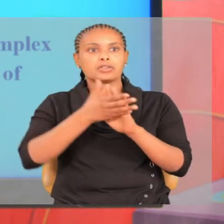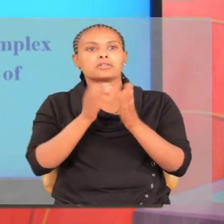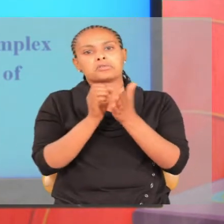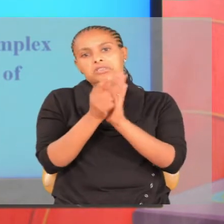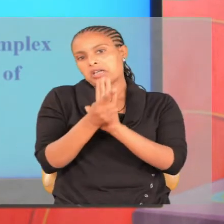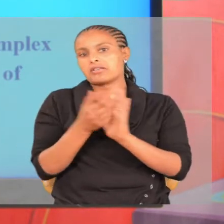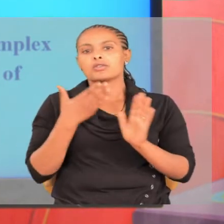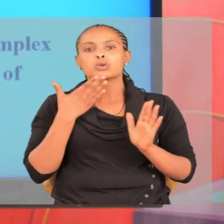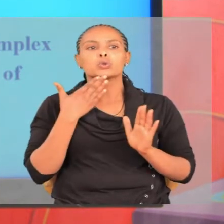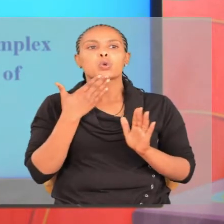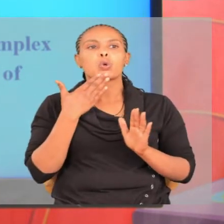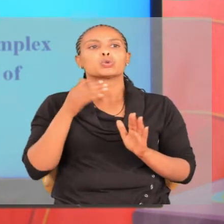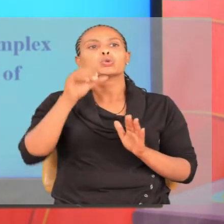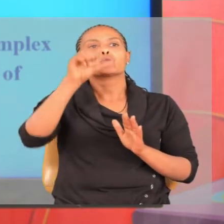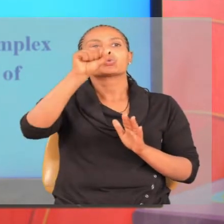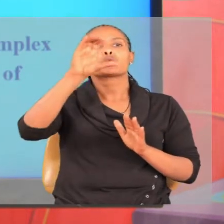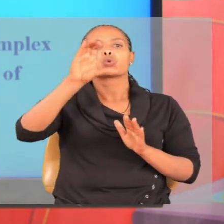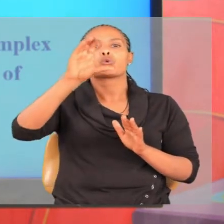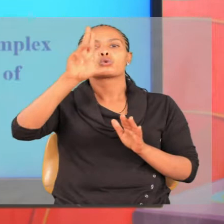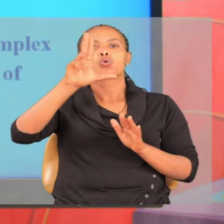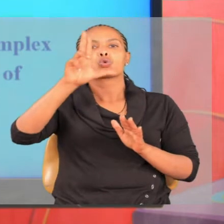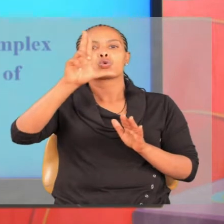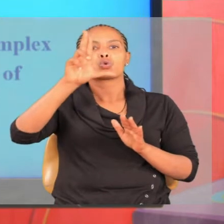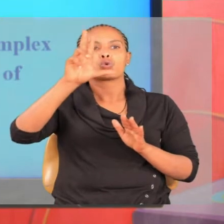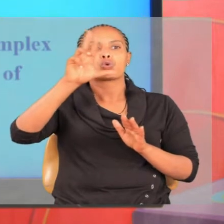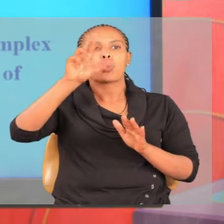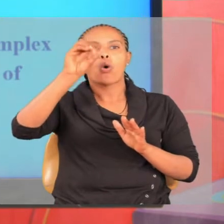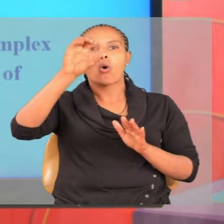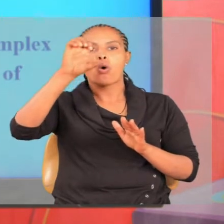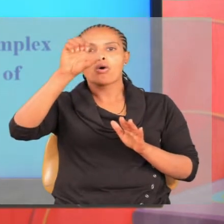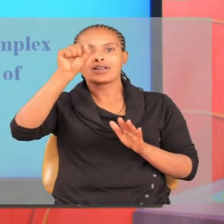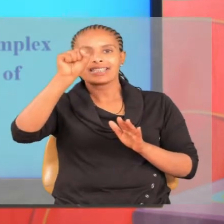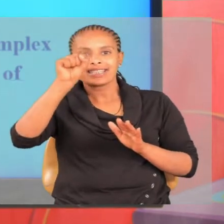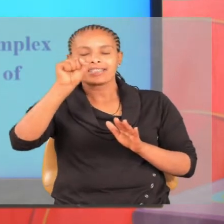sugar or sucrose having a formula